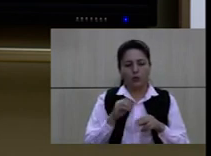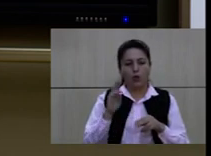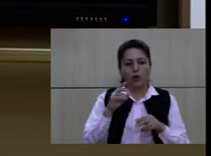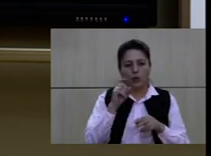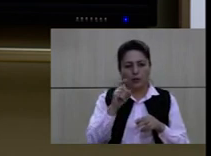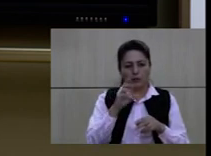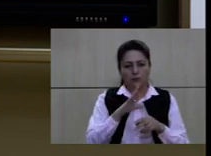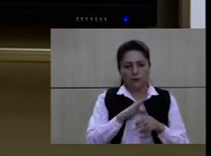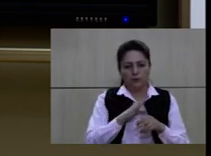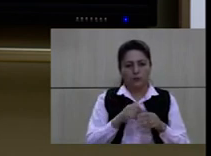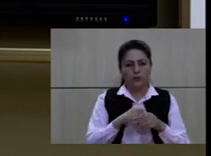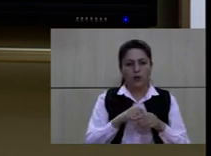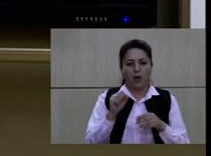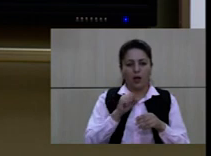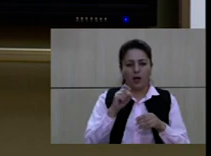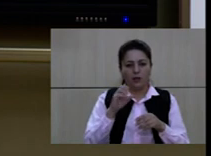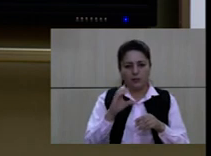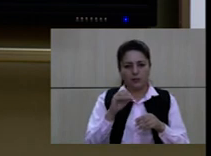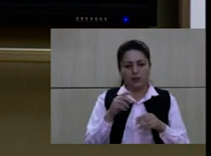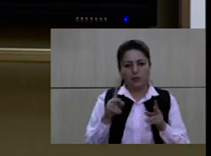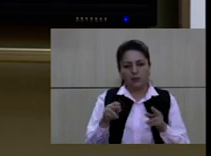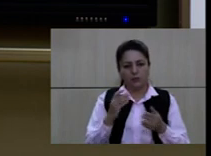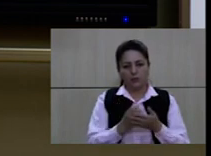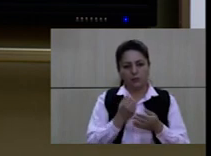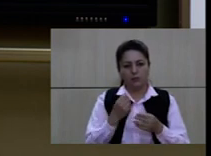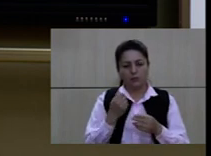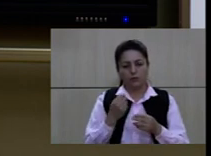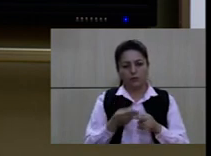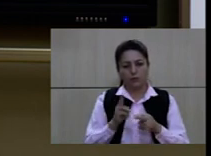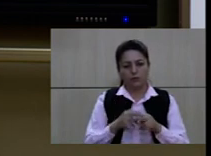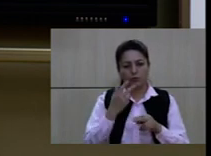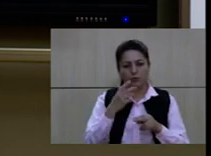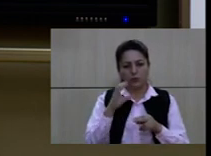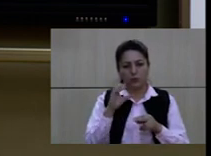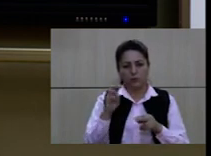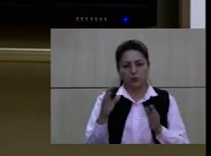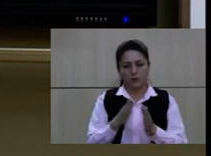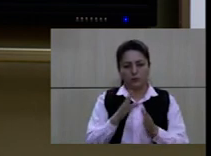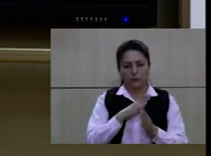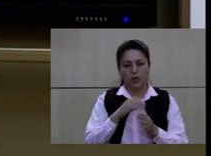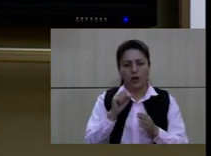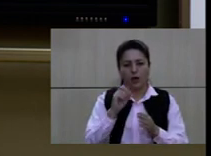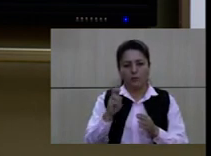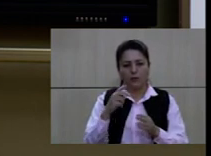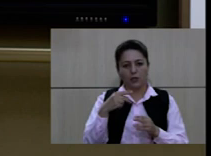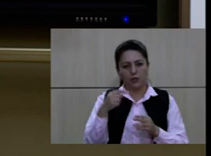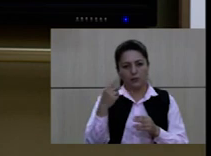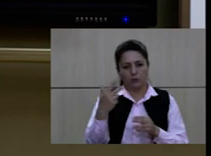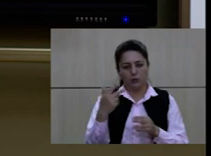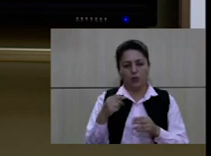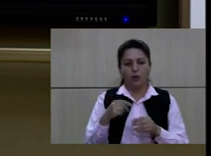X bo'lsin. AC kesmani topish uchun 3 sm qisqa bo'lgani uchun ABdan 3 ni ayirdik va